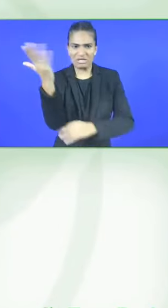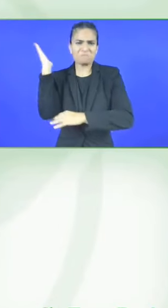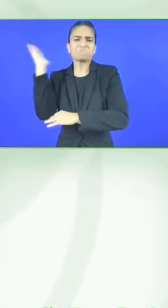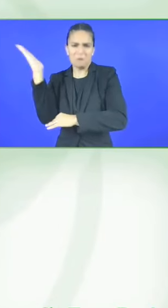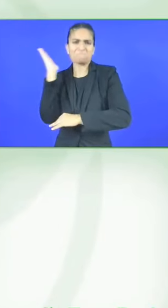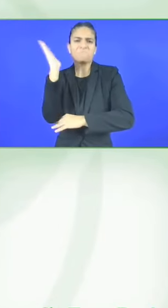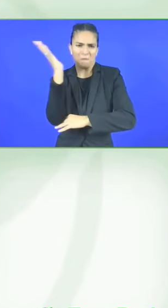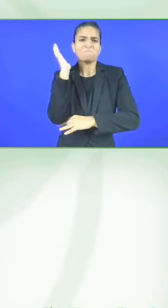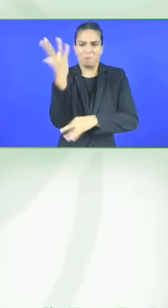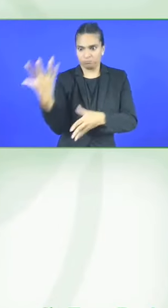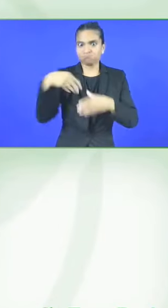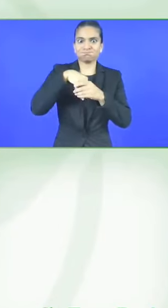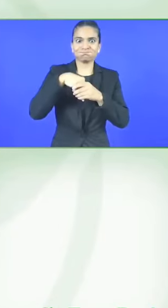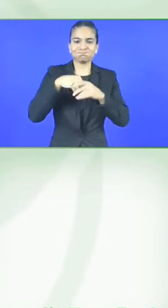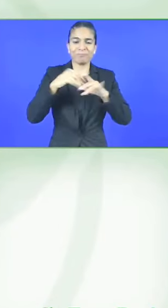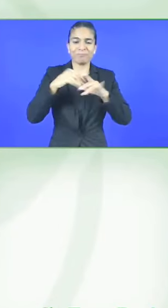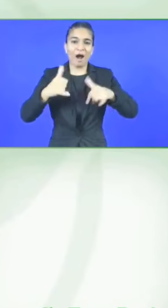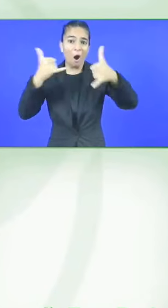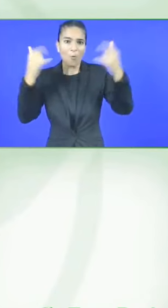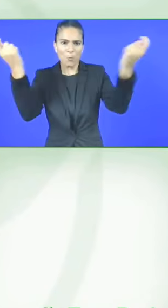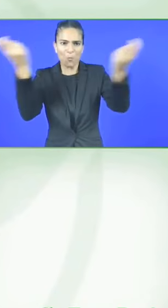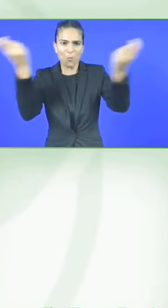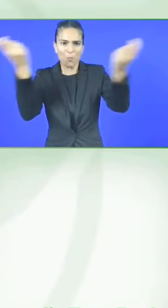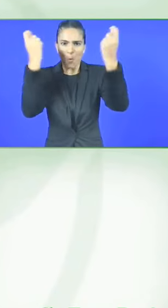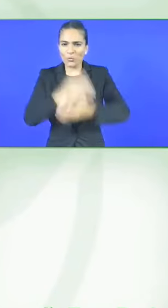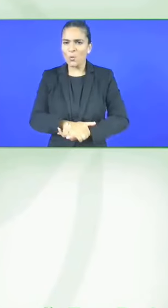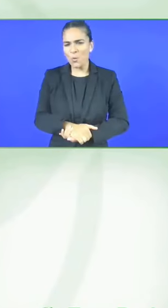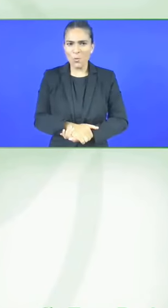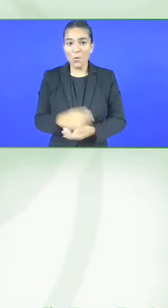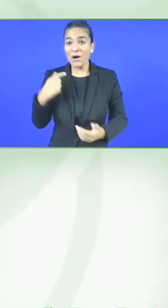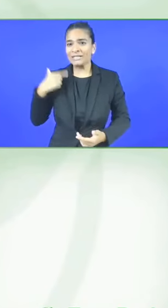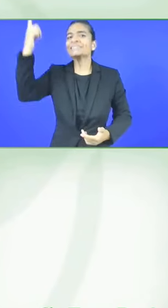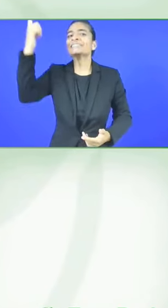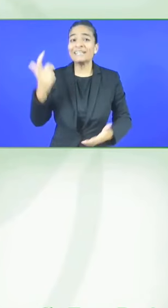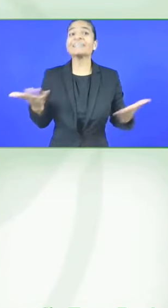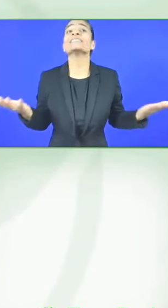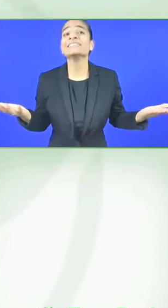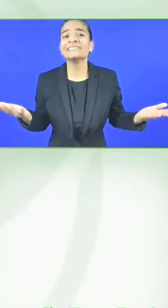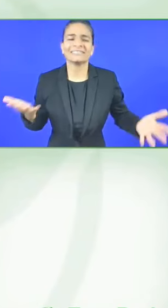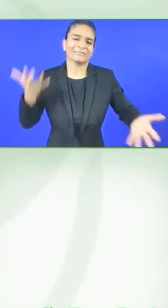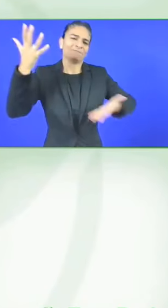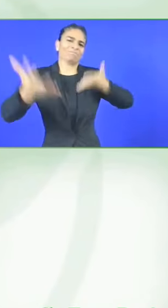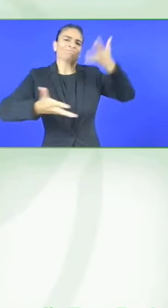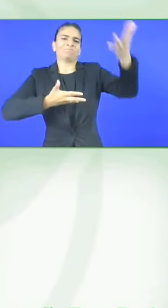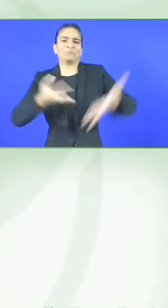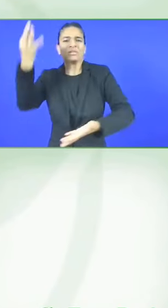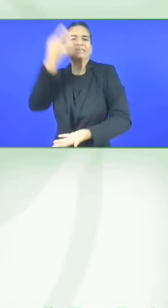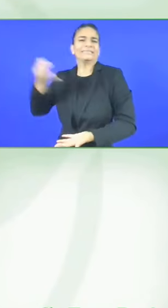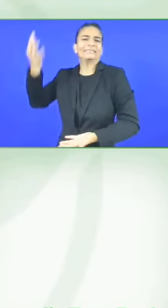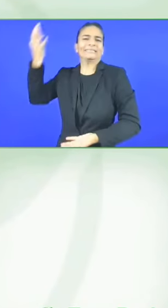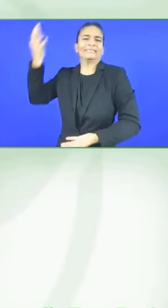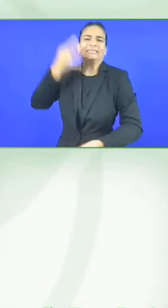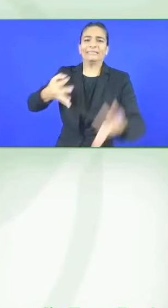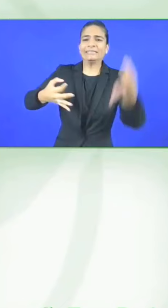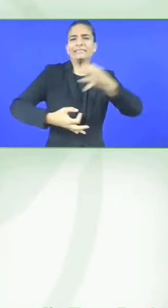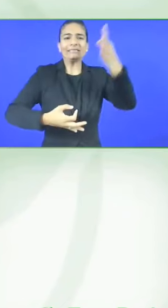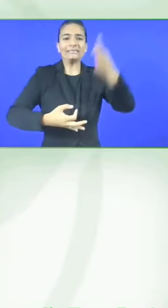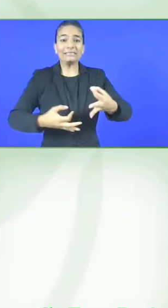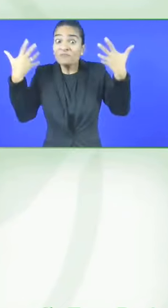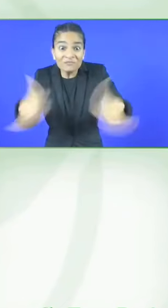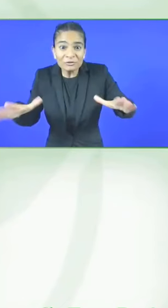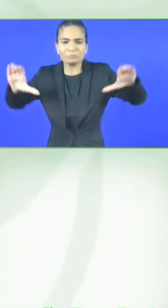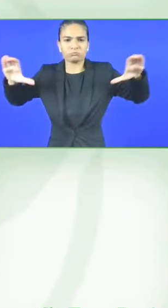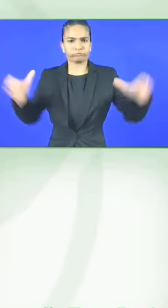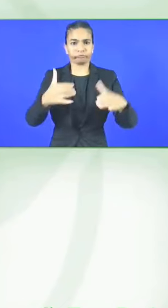everybody. And we love to say, though there are the people in the room this year who have been recognised, it's part now of